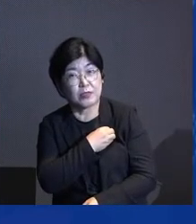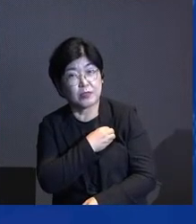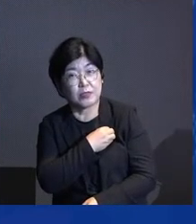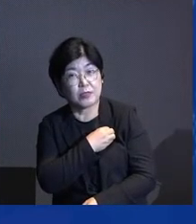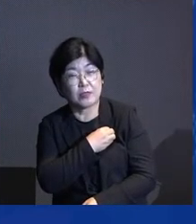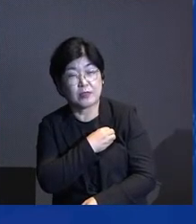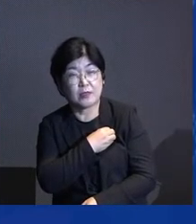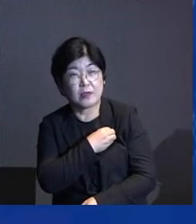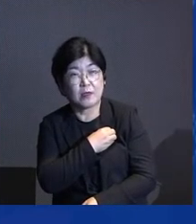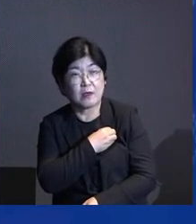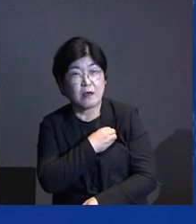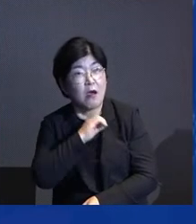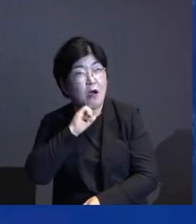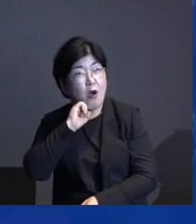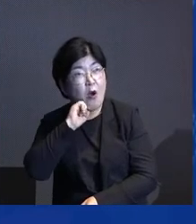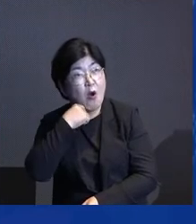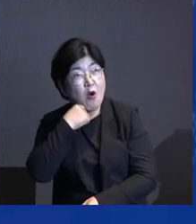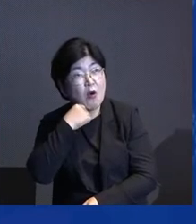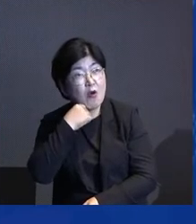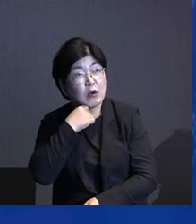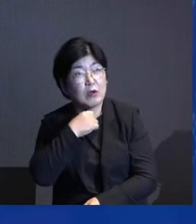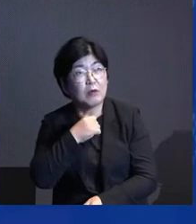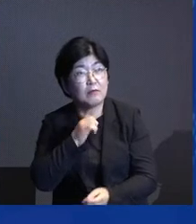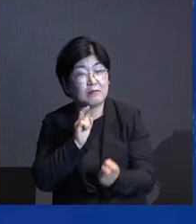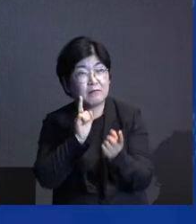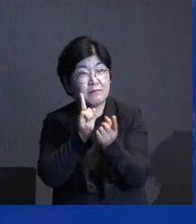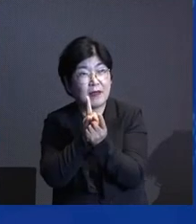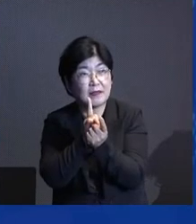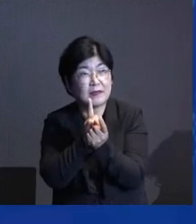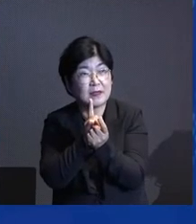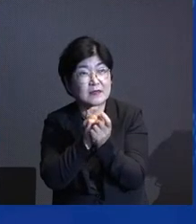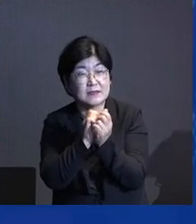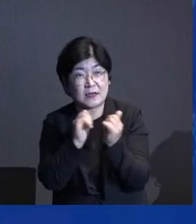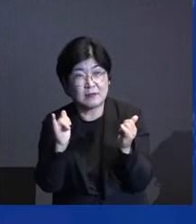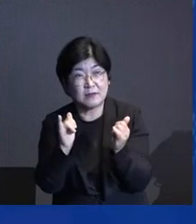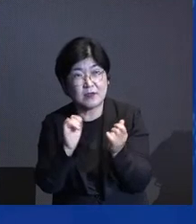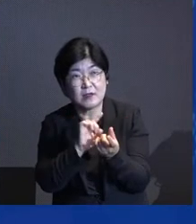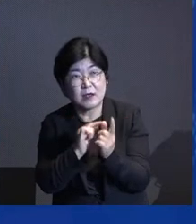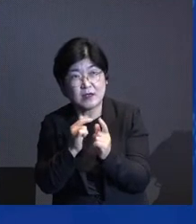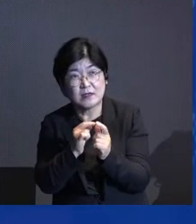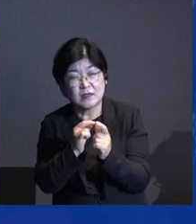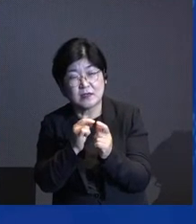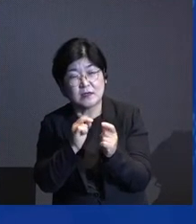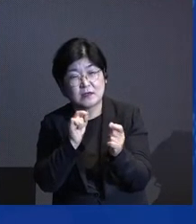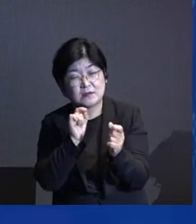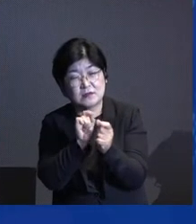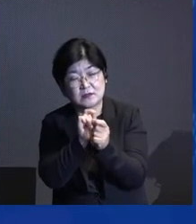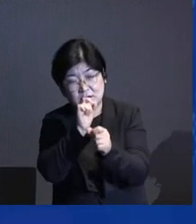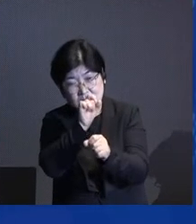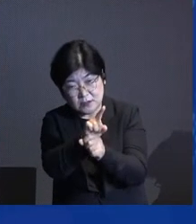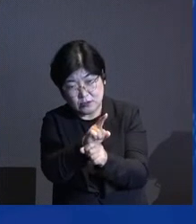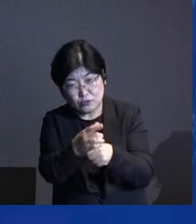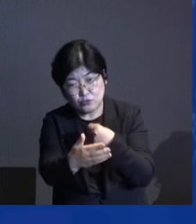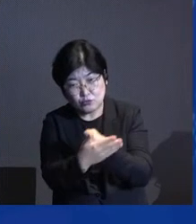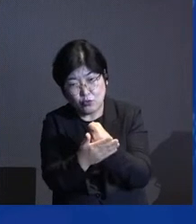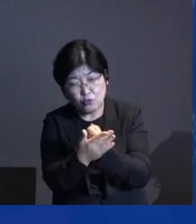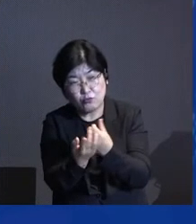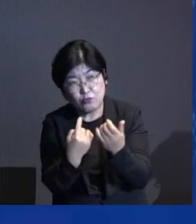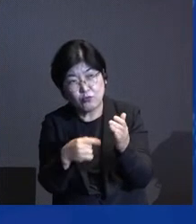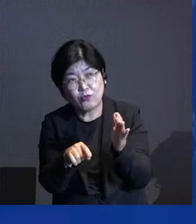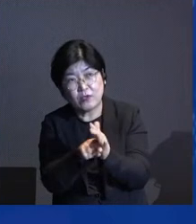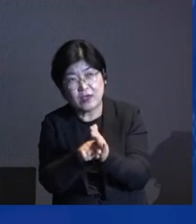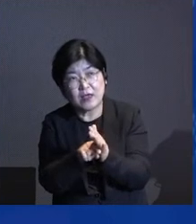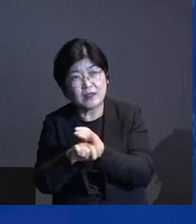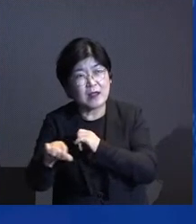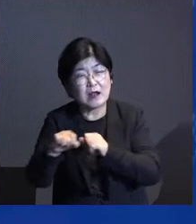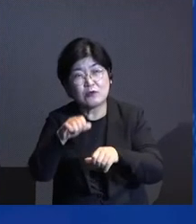disadvantaged people to get access to health insurance. The next activity at the club is community-based